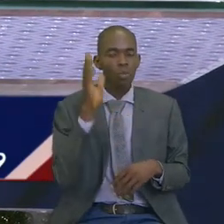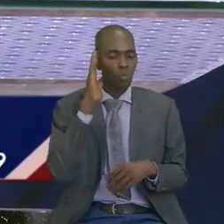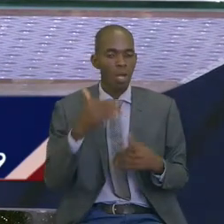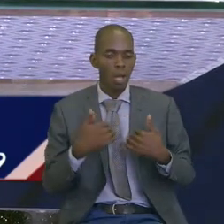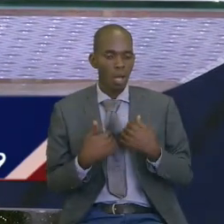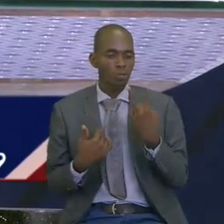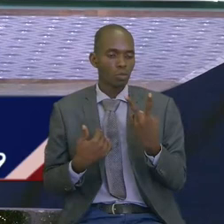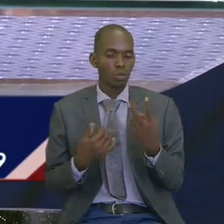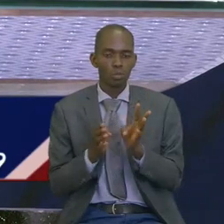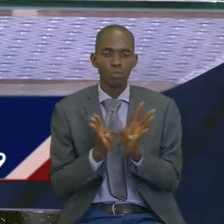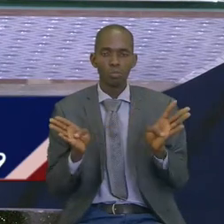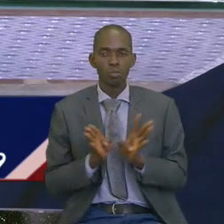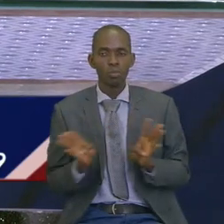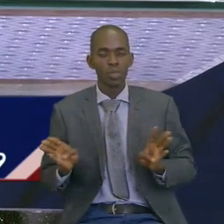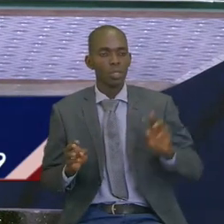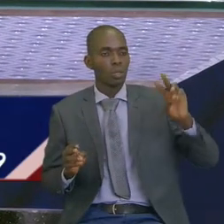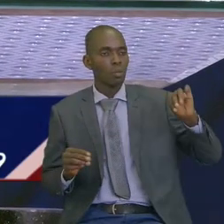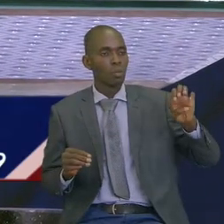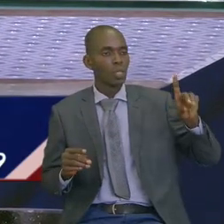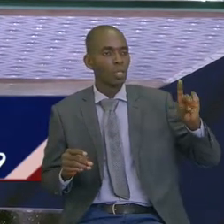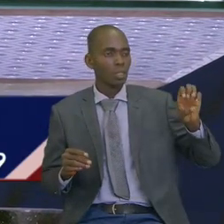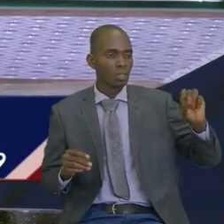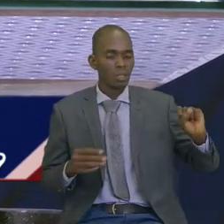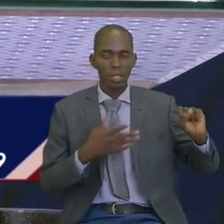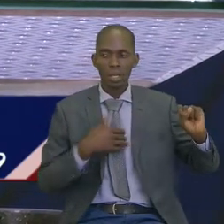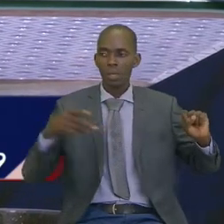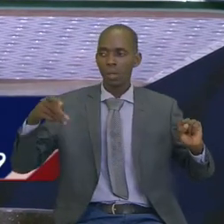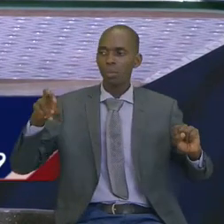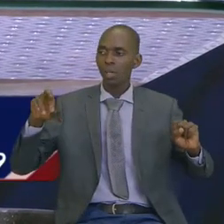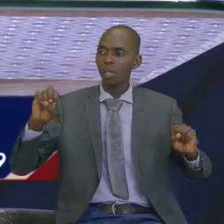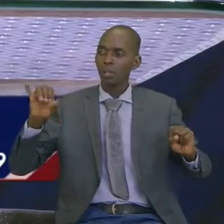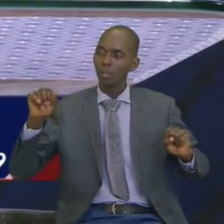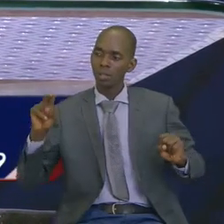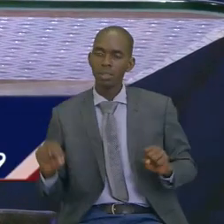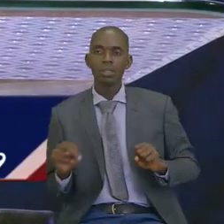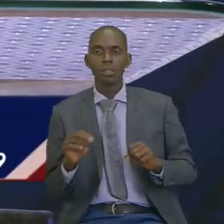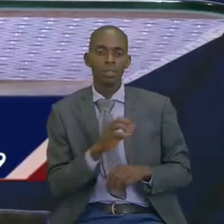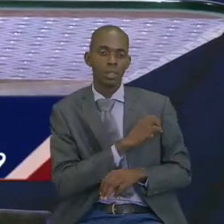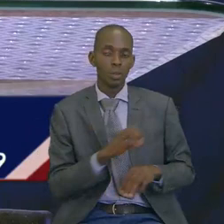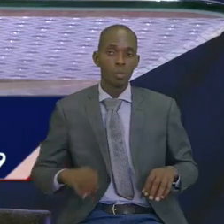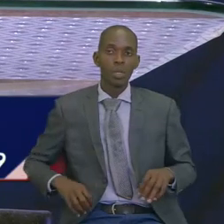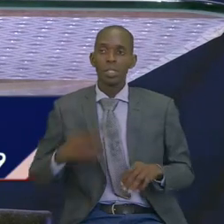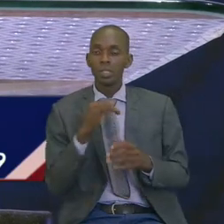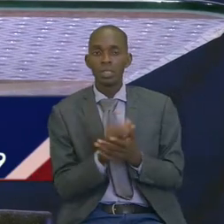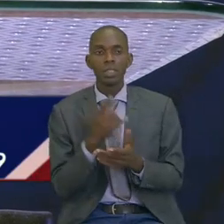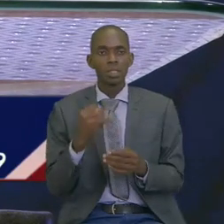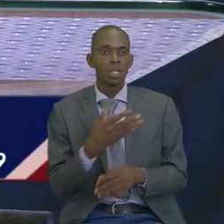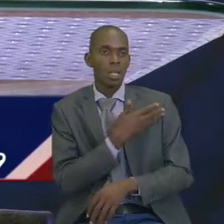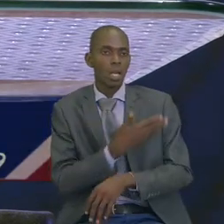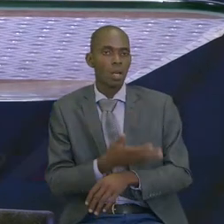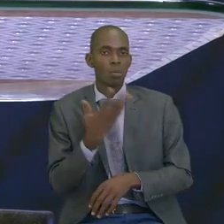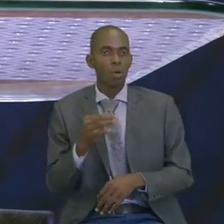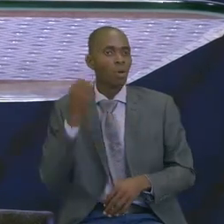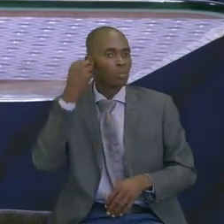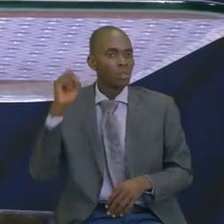branches, the Medes and the Persians, the Medo-Persian Empire. It says the arms of silver and his belly